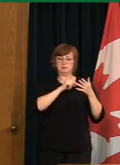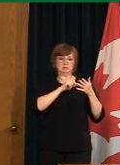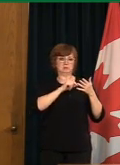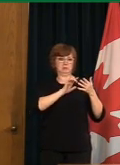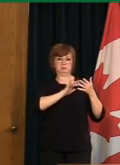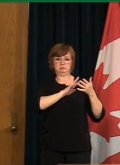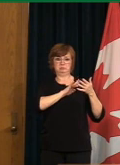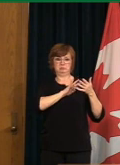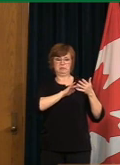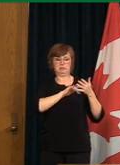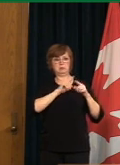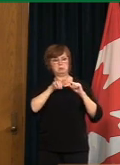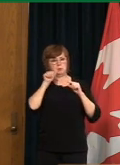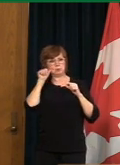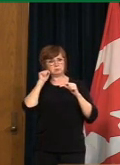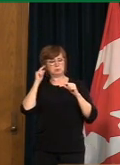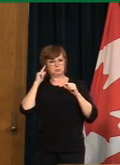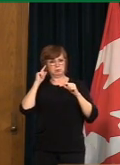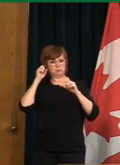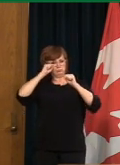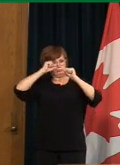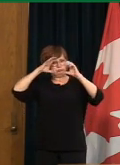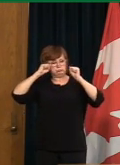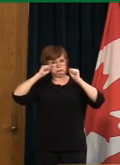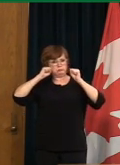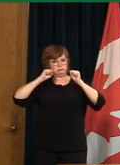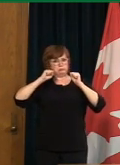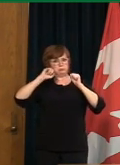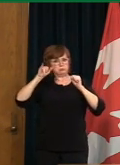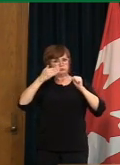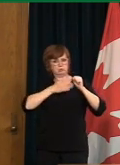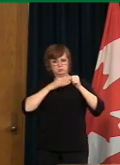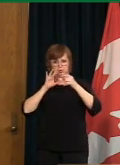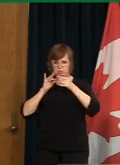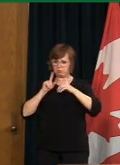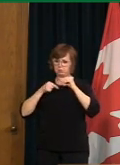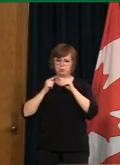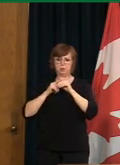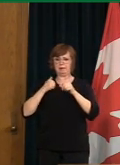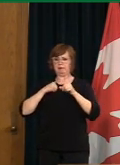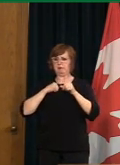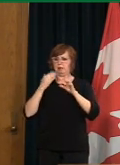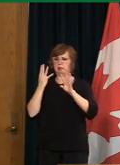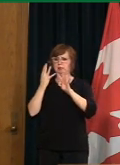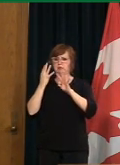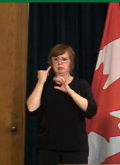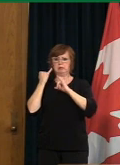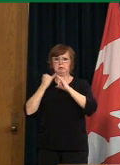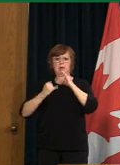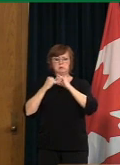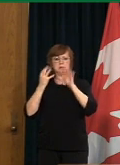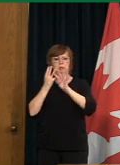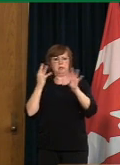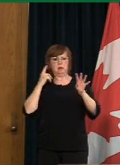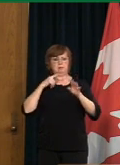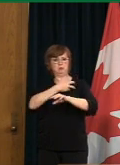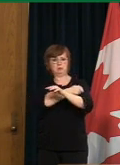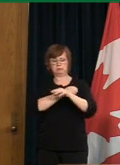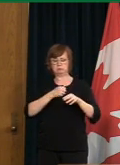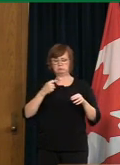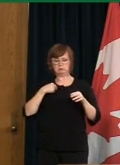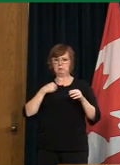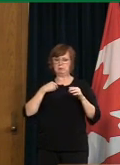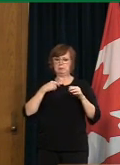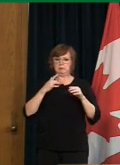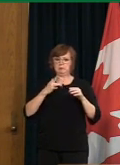say the least. And they raised serious questions about these contracts that have been signed. What are the delivery dates in the